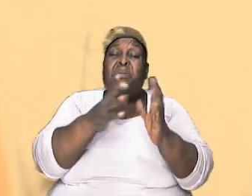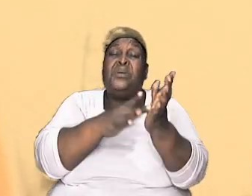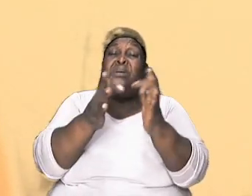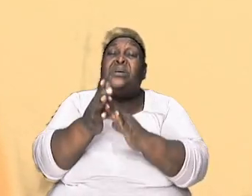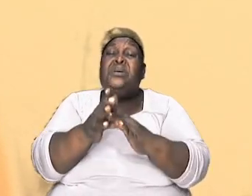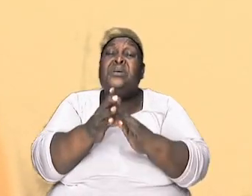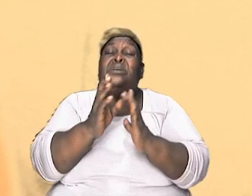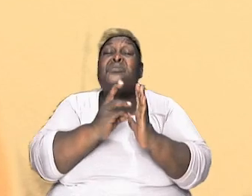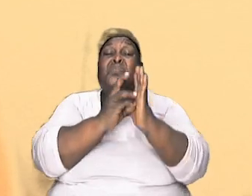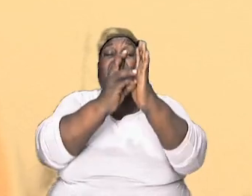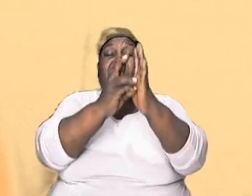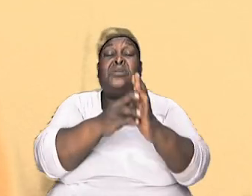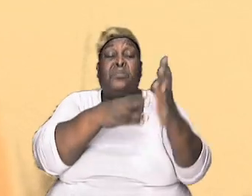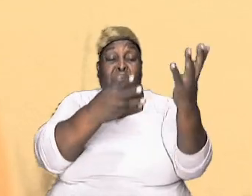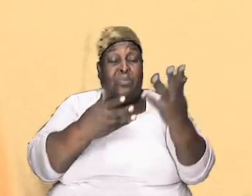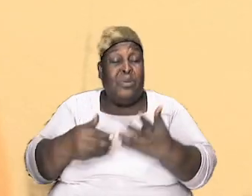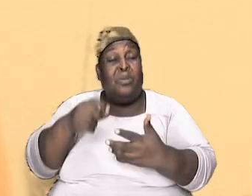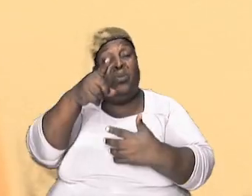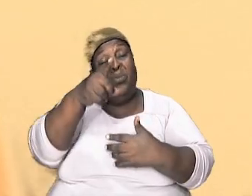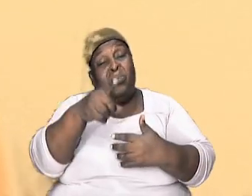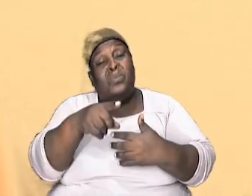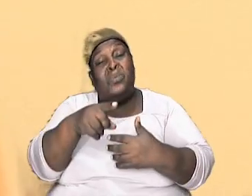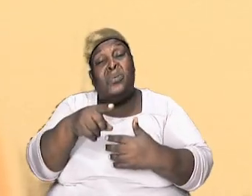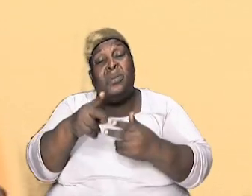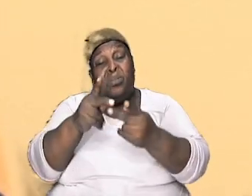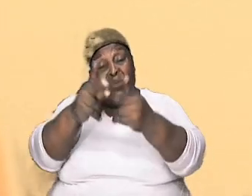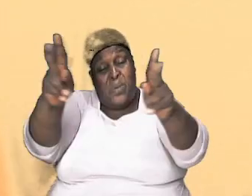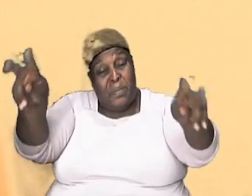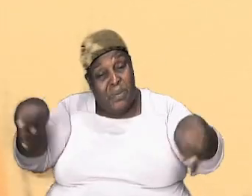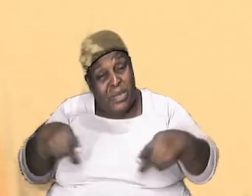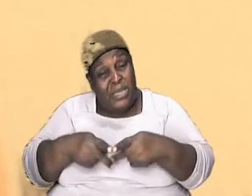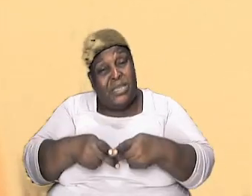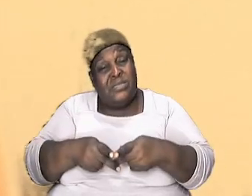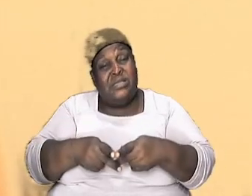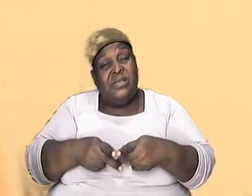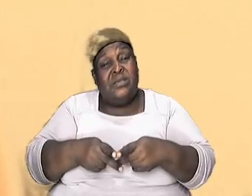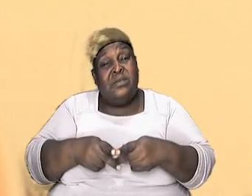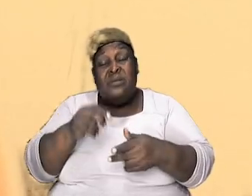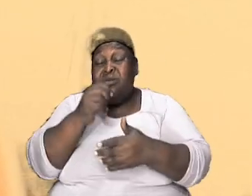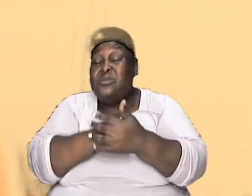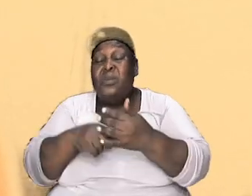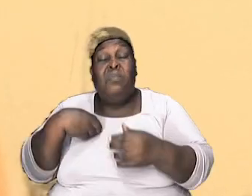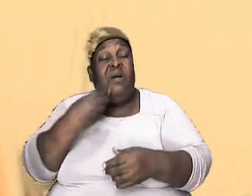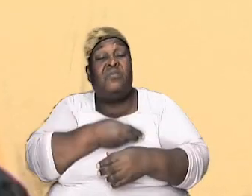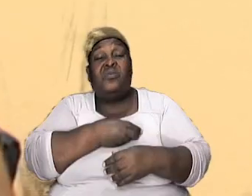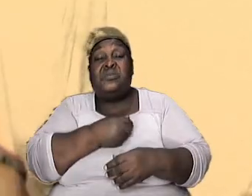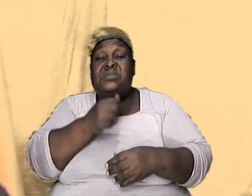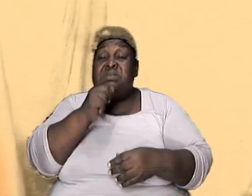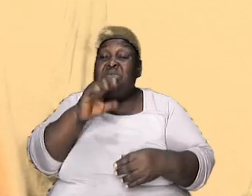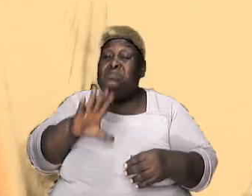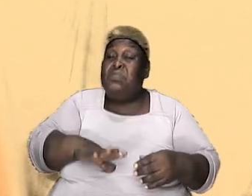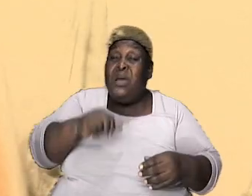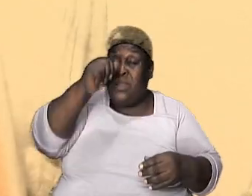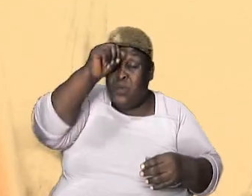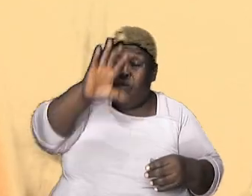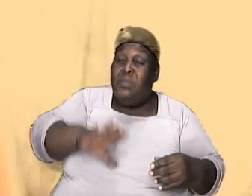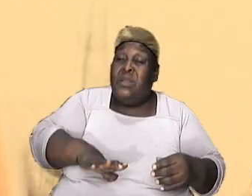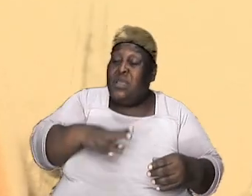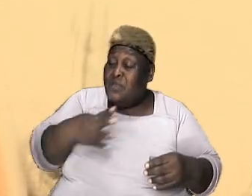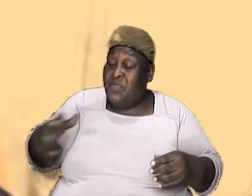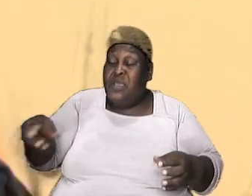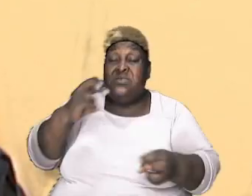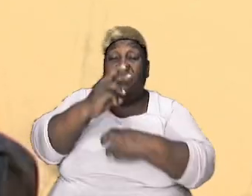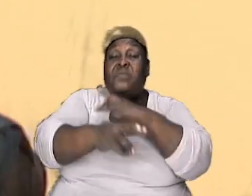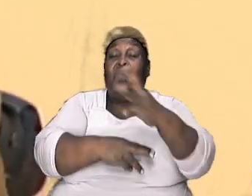the isms. Some of us is man in our lives. Some of us is woman in our lives. Some of us is the things of the world. Some of us